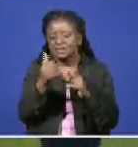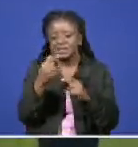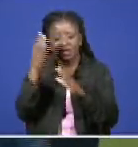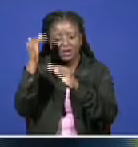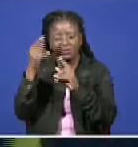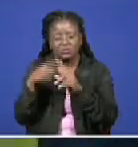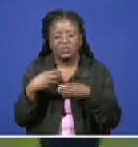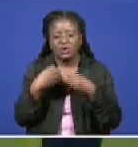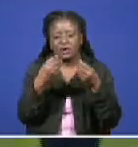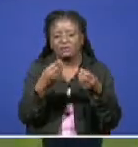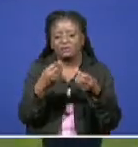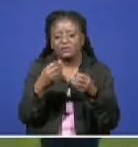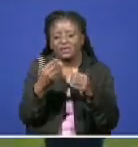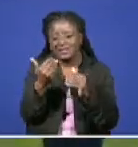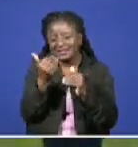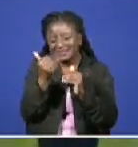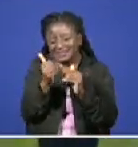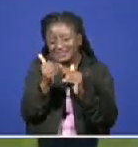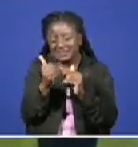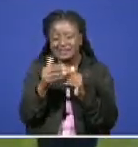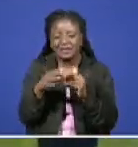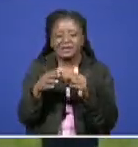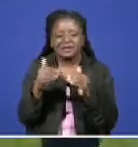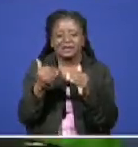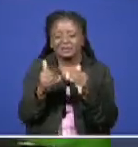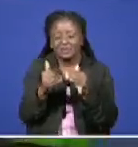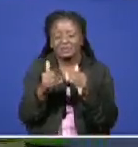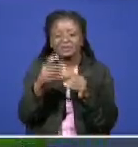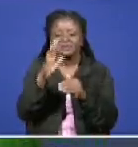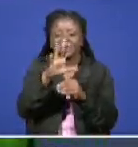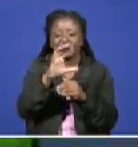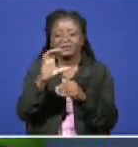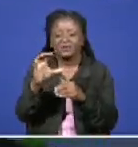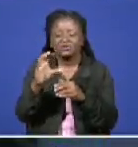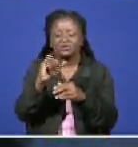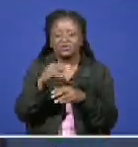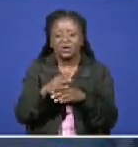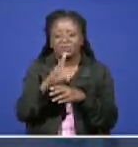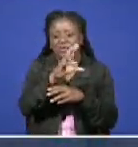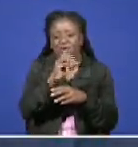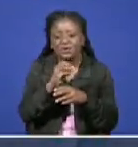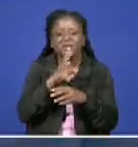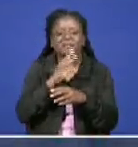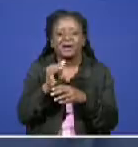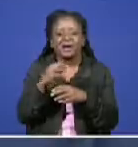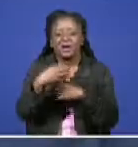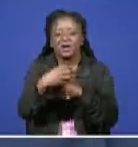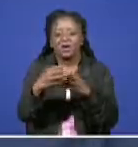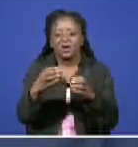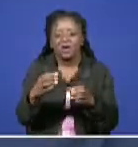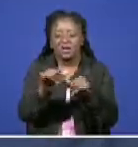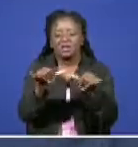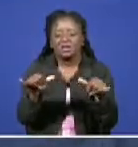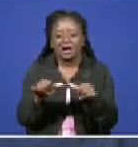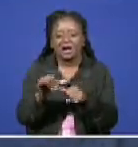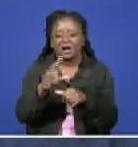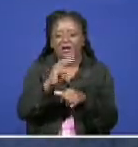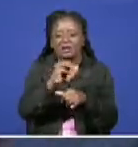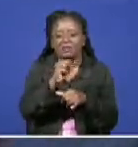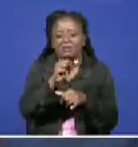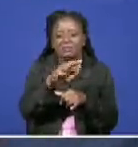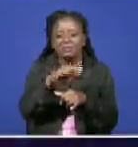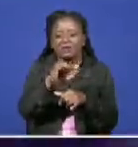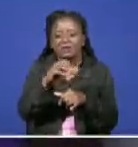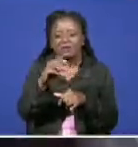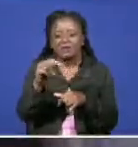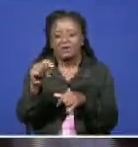at least 500 jobs. 30 of them will be provided by Courtyard Marriott. The job fair was not limited to Abaco and Grand Bahama